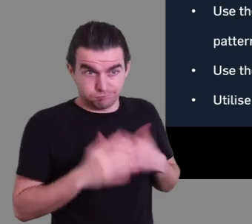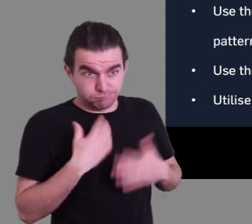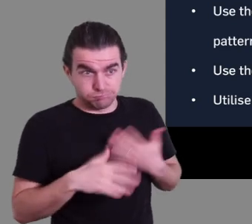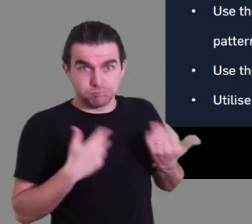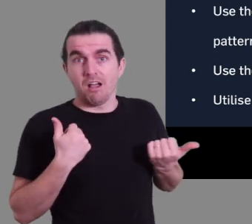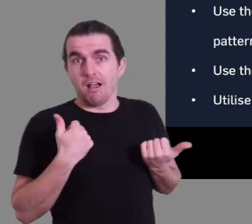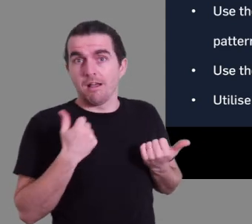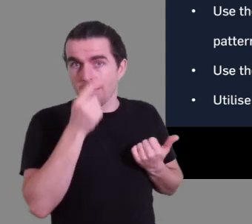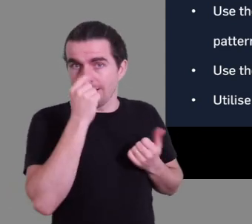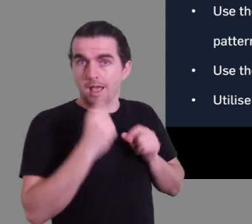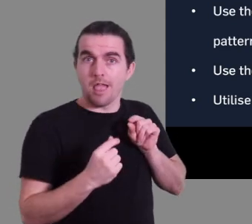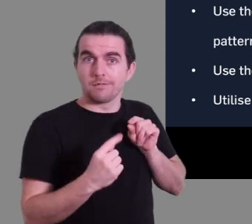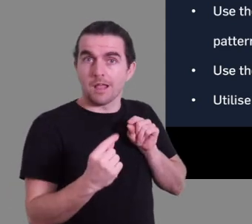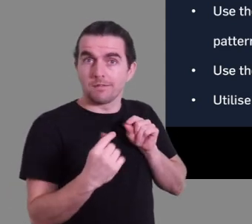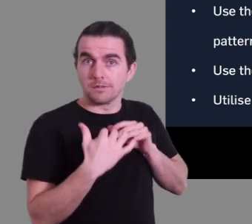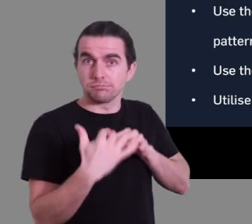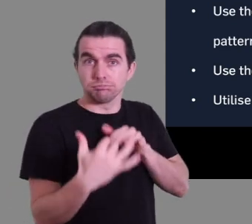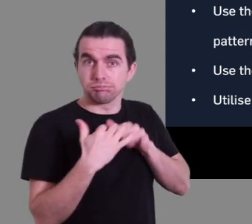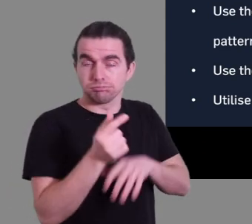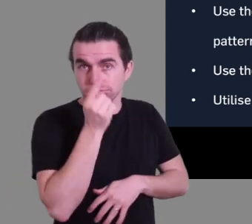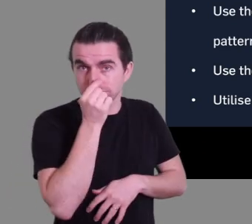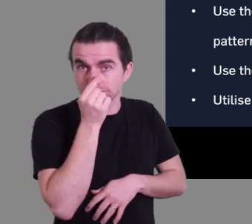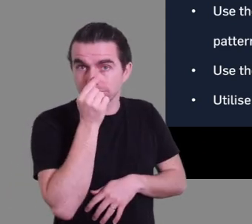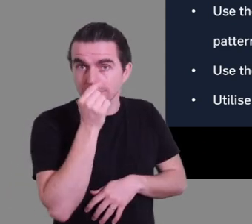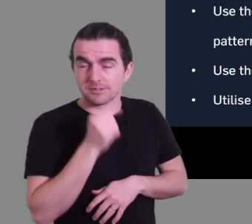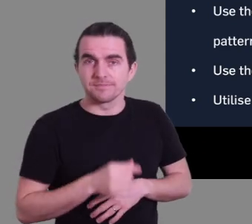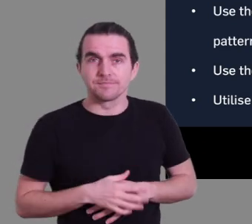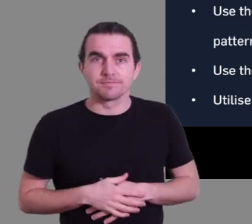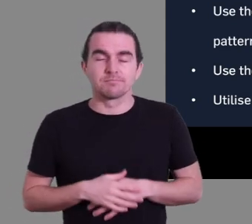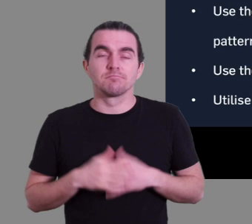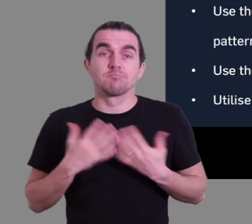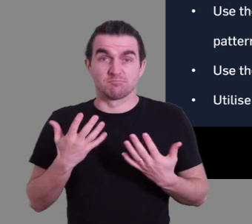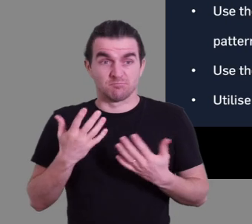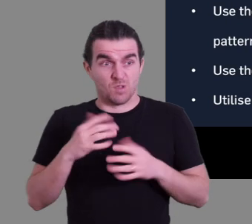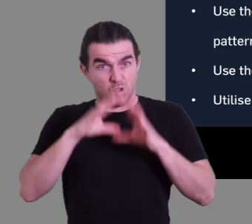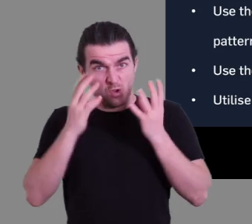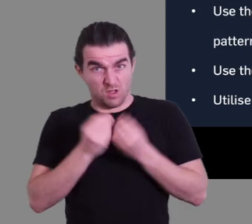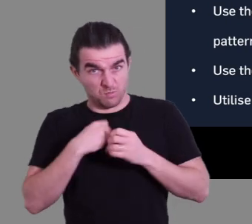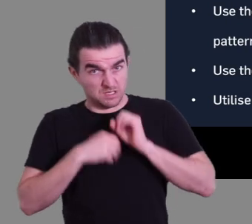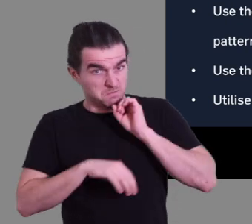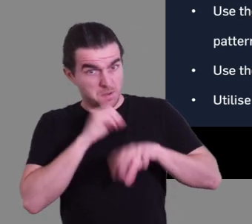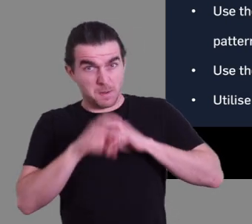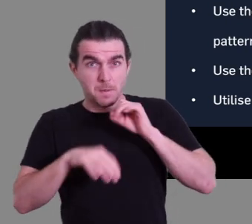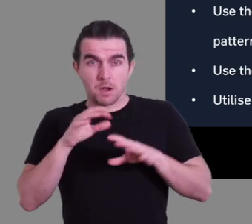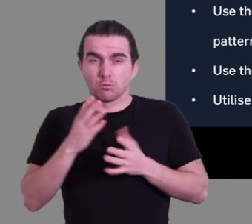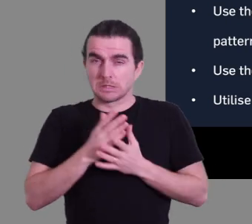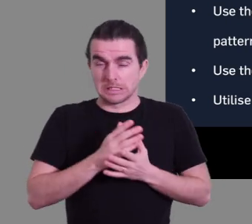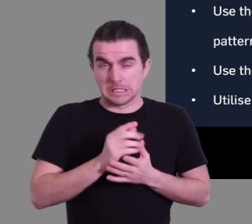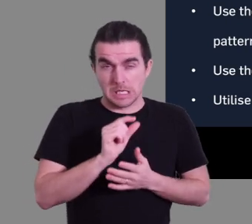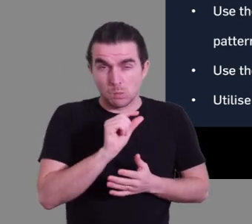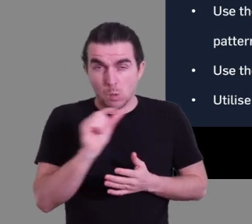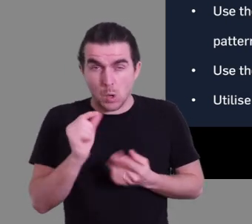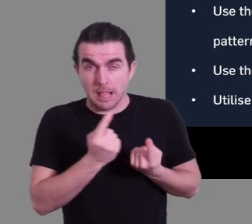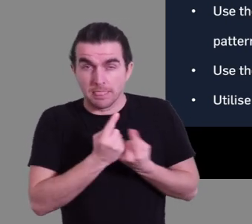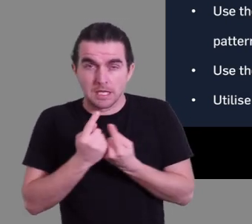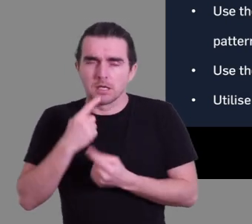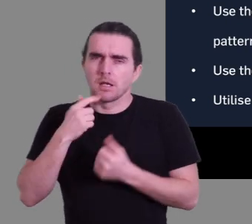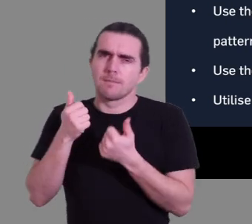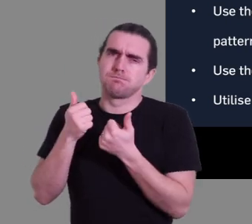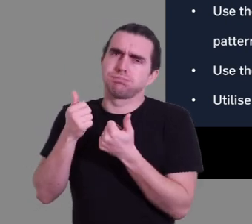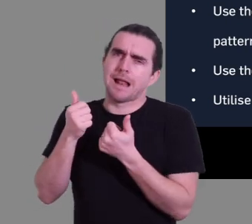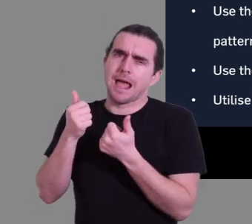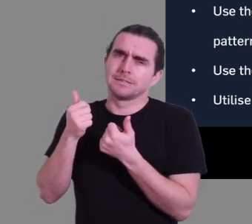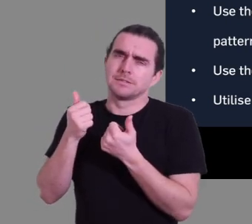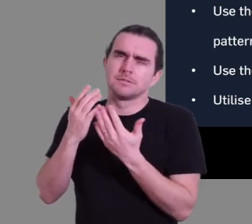and recognize within the 11v11 all the stuff they were doing in the smaller stuff before.